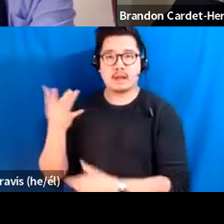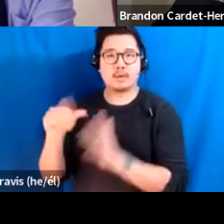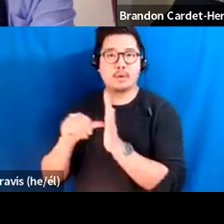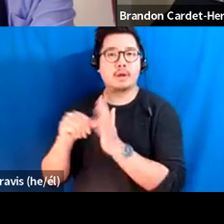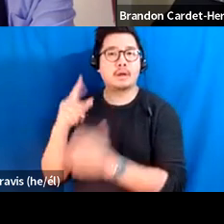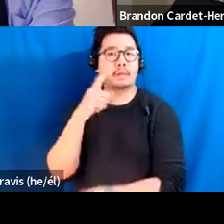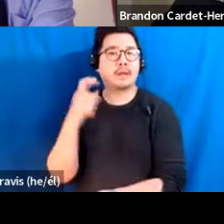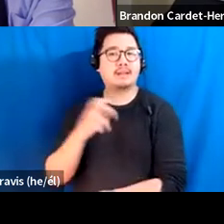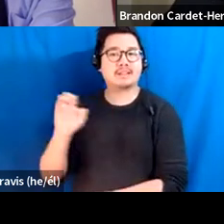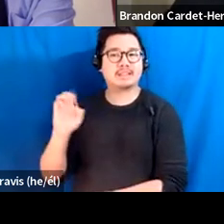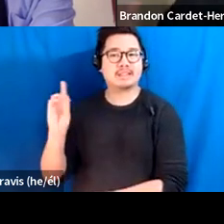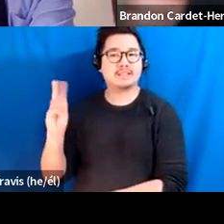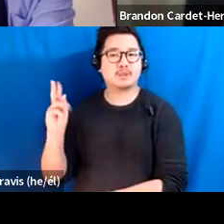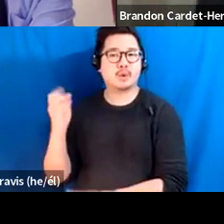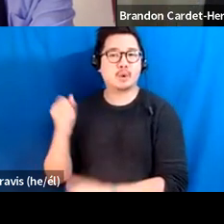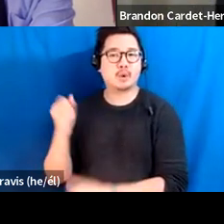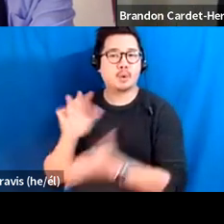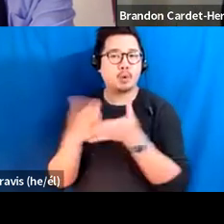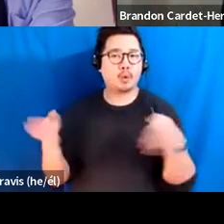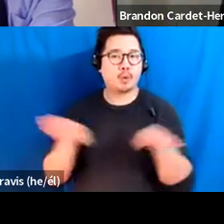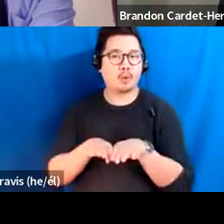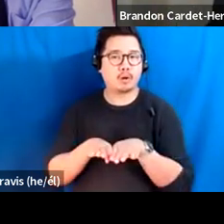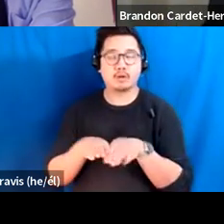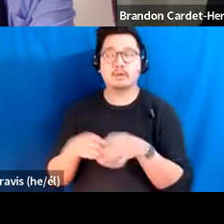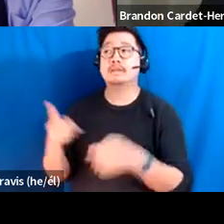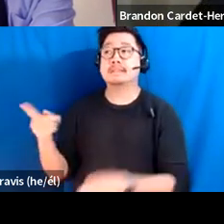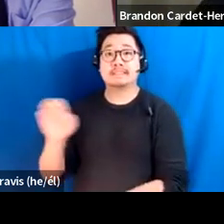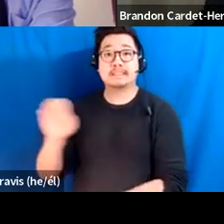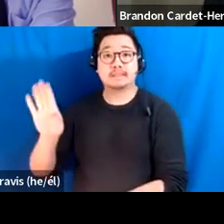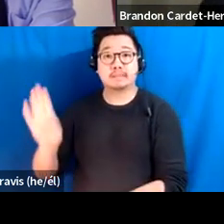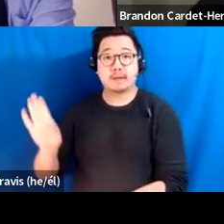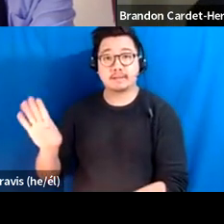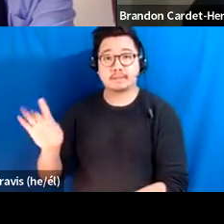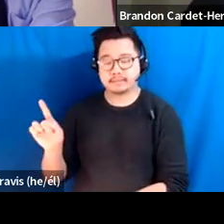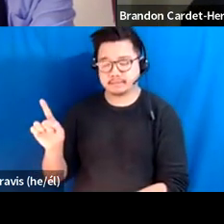um edwards whereas east boston had